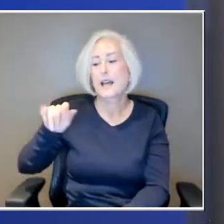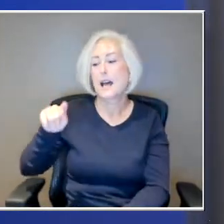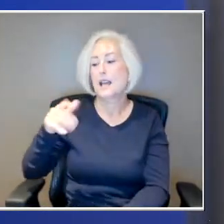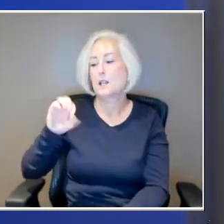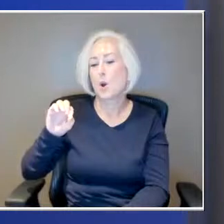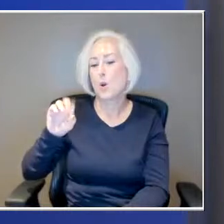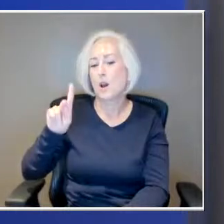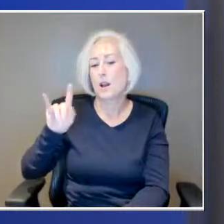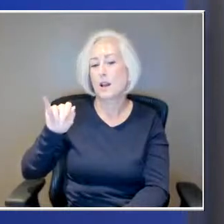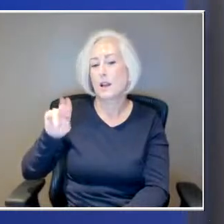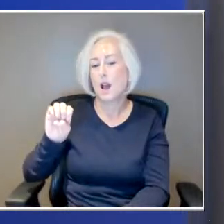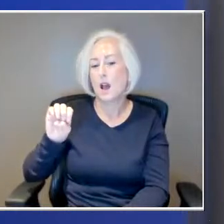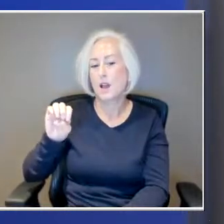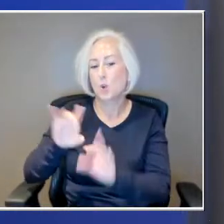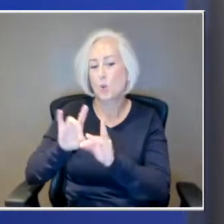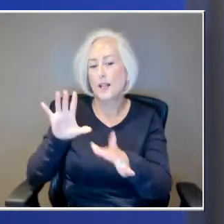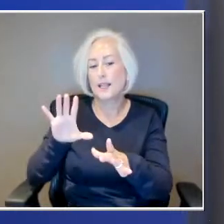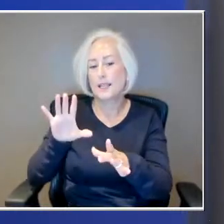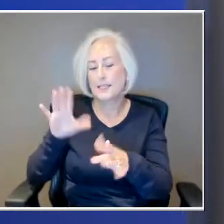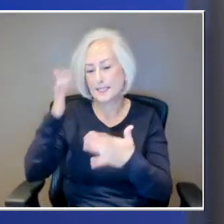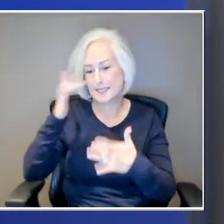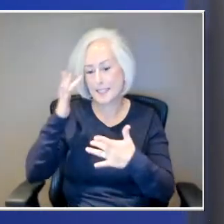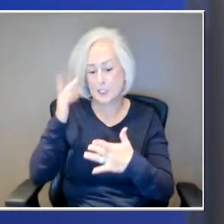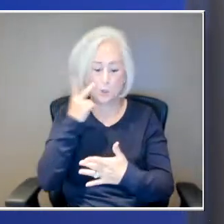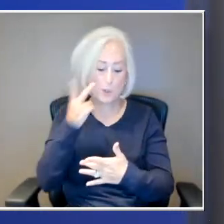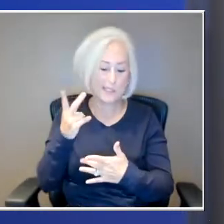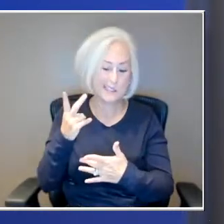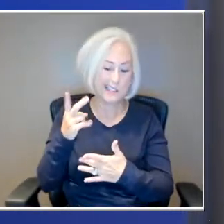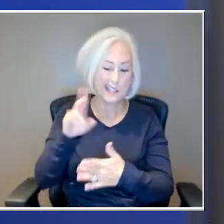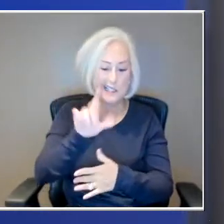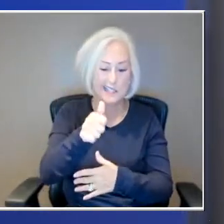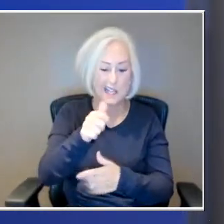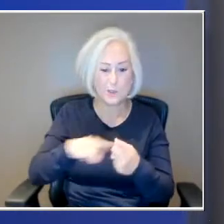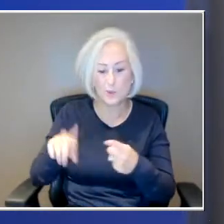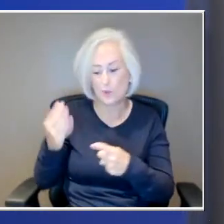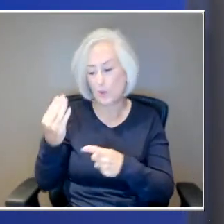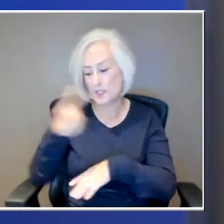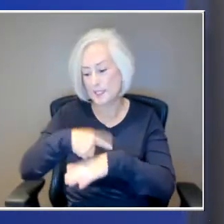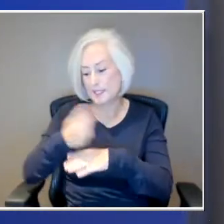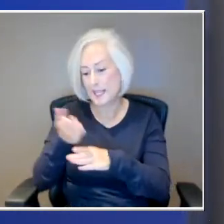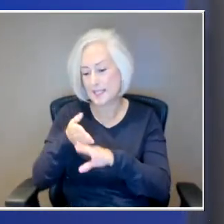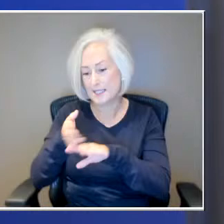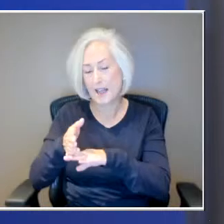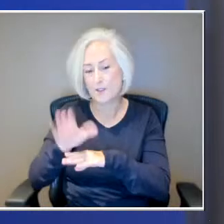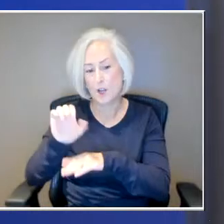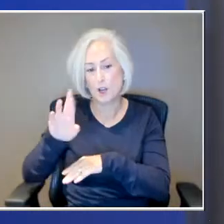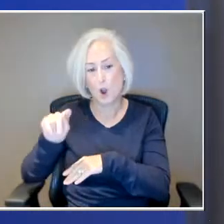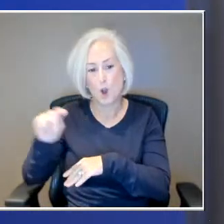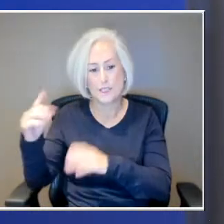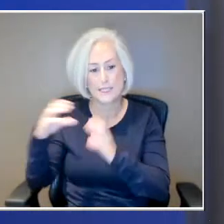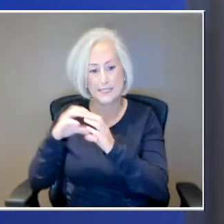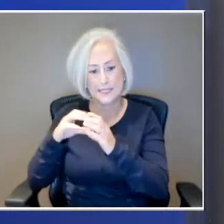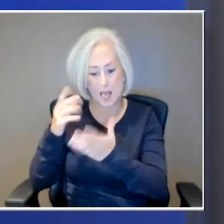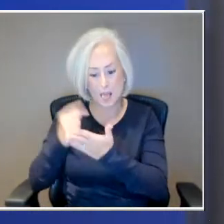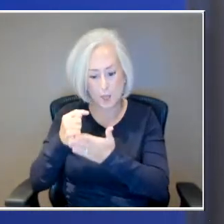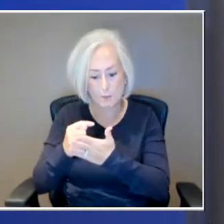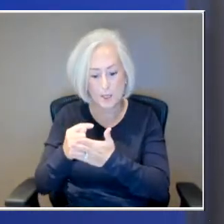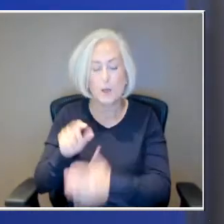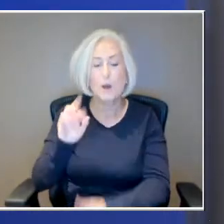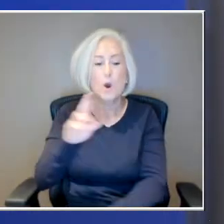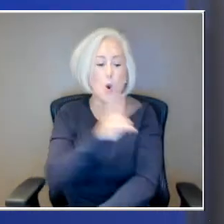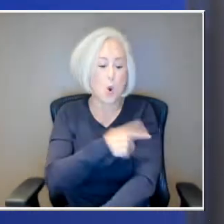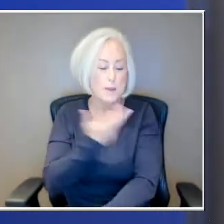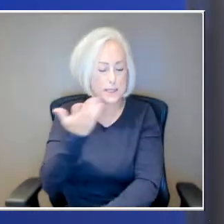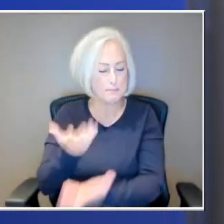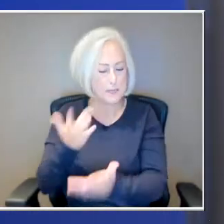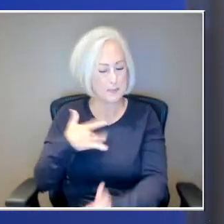those first 10 to 14 days after CAR T-cell therapy. There also is a chance for patients to be a little more confused and have a